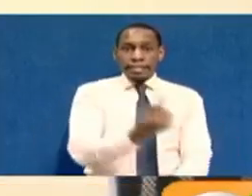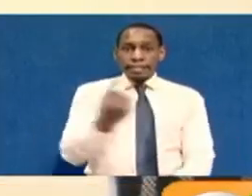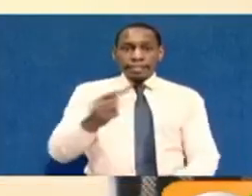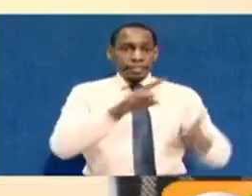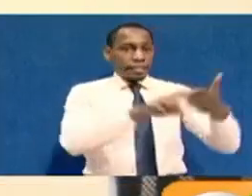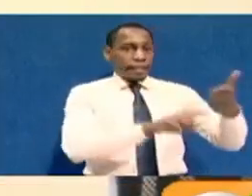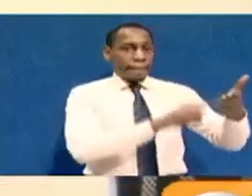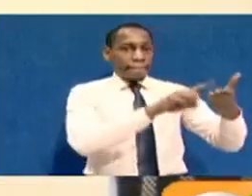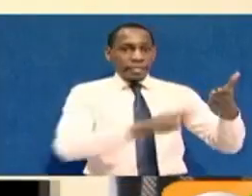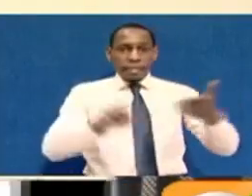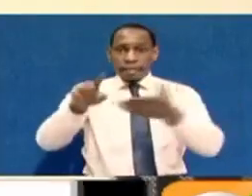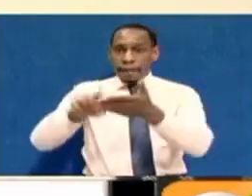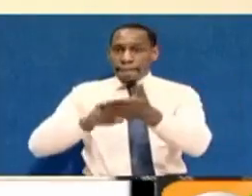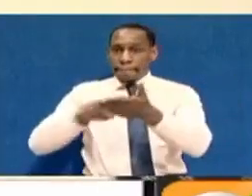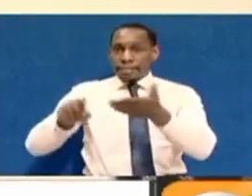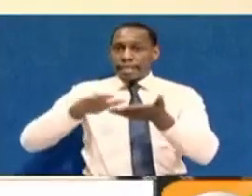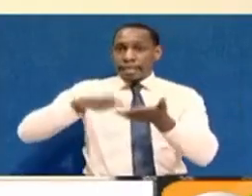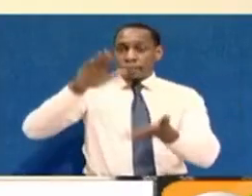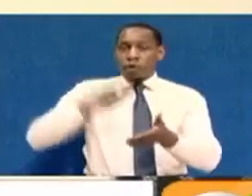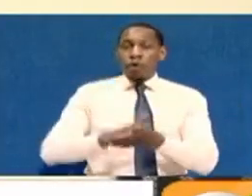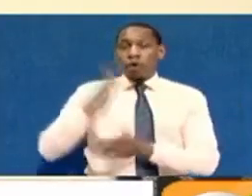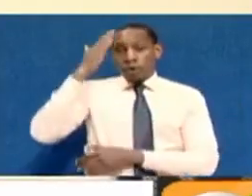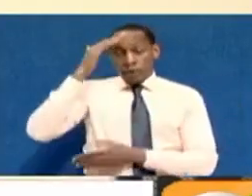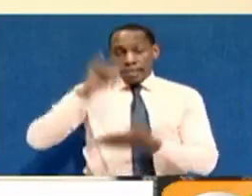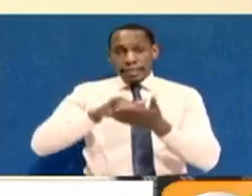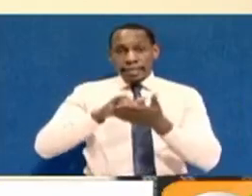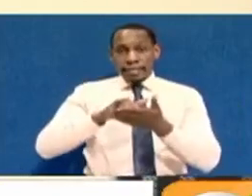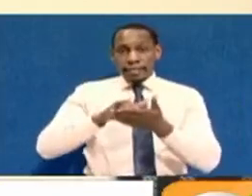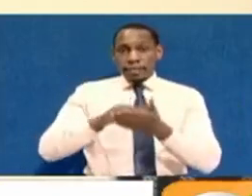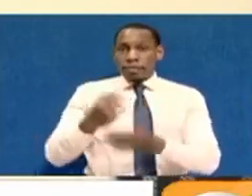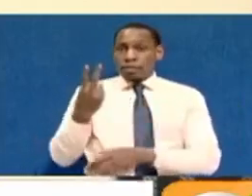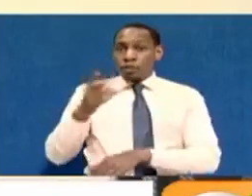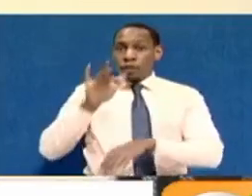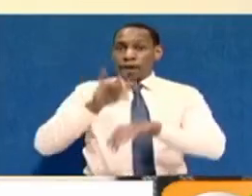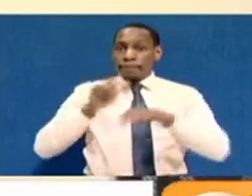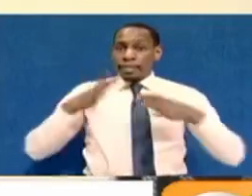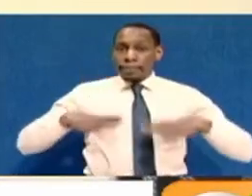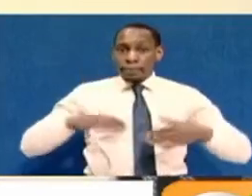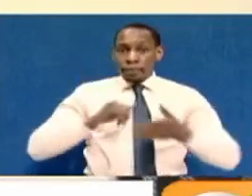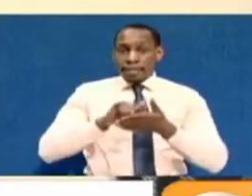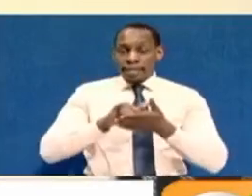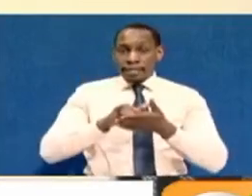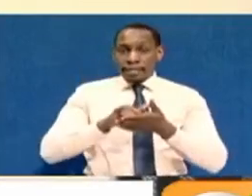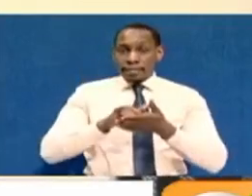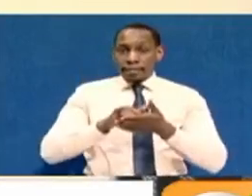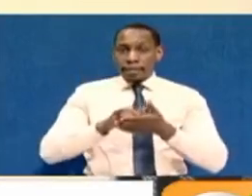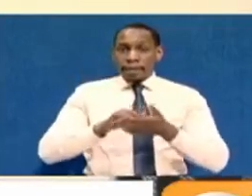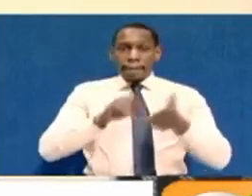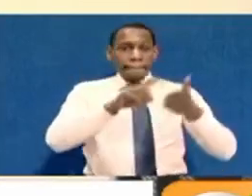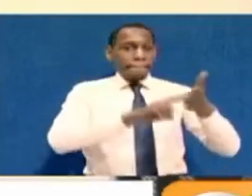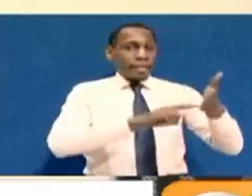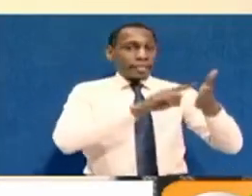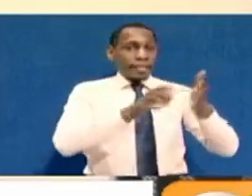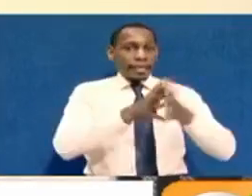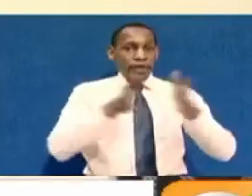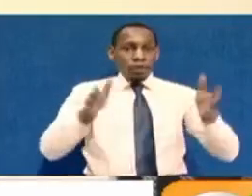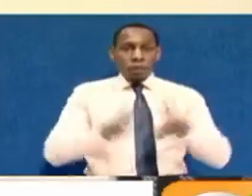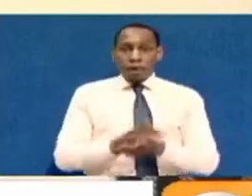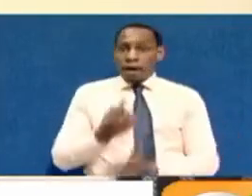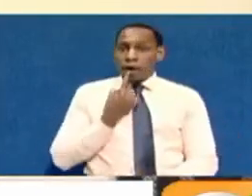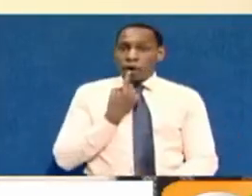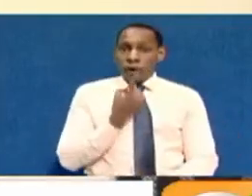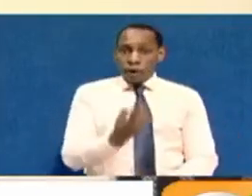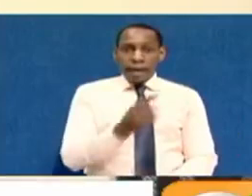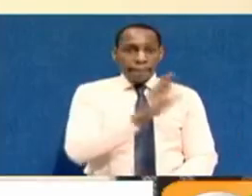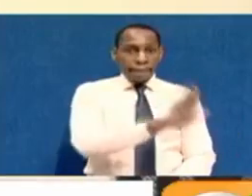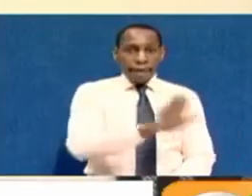charge. Further, considering that there were two victims which aggravates the offense, these